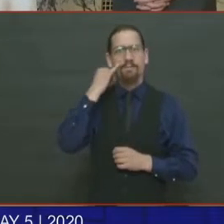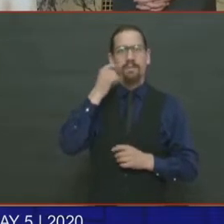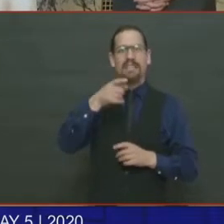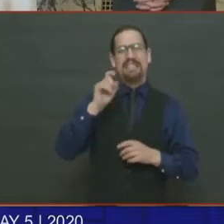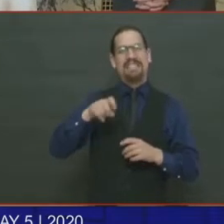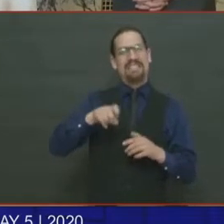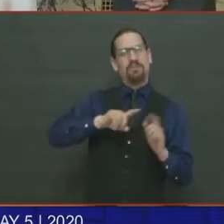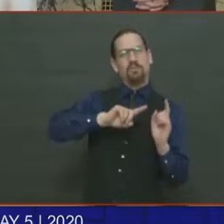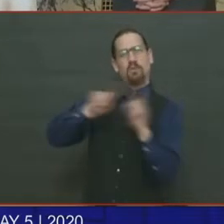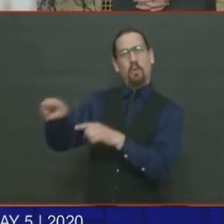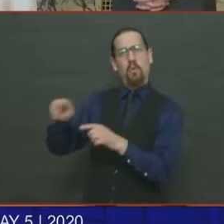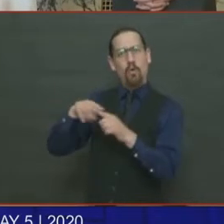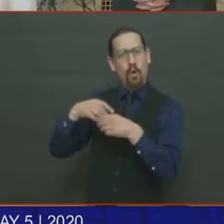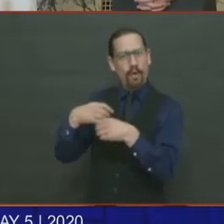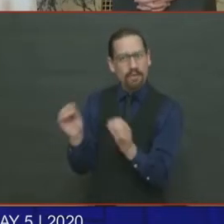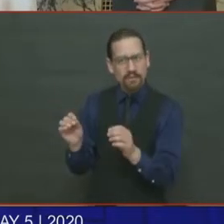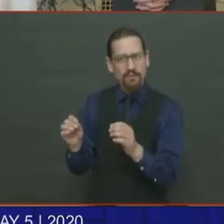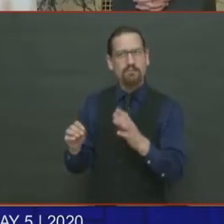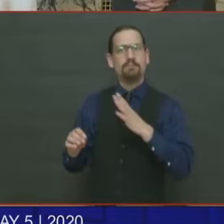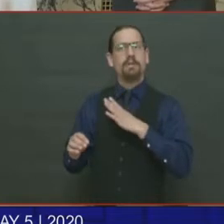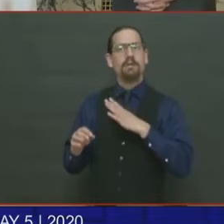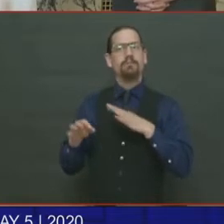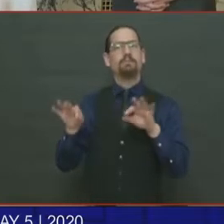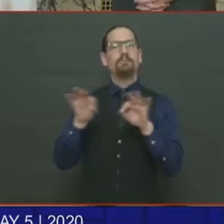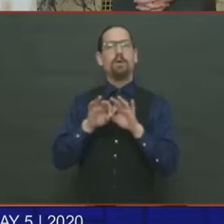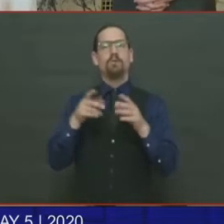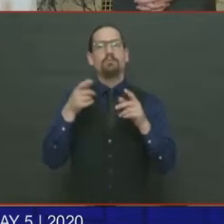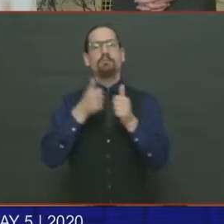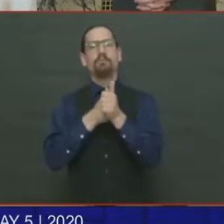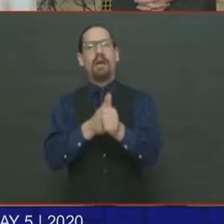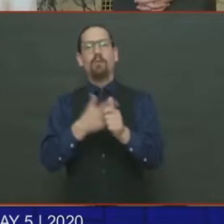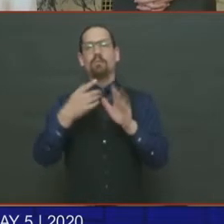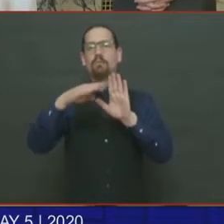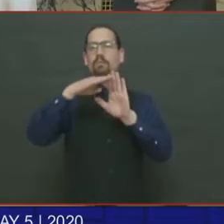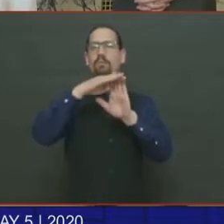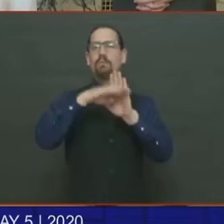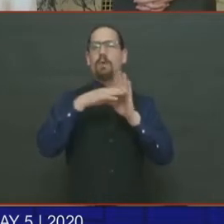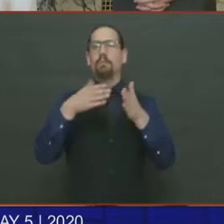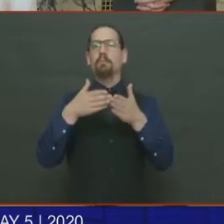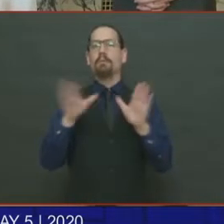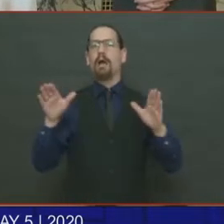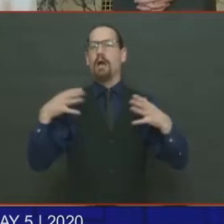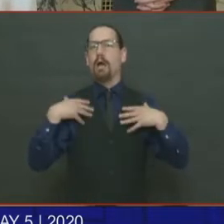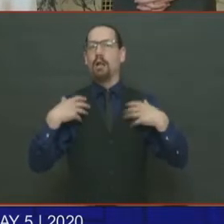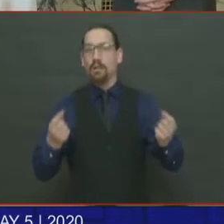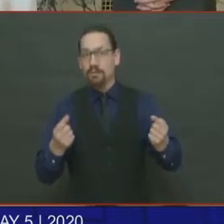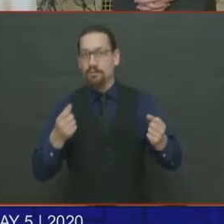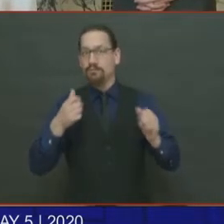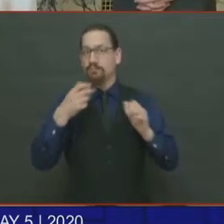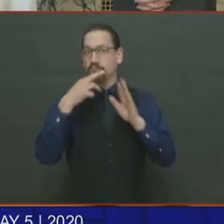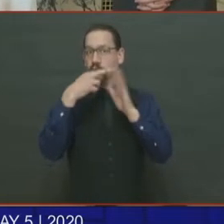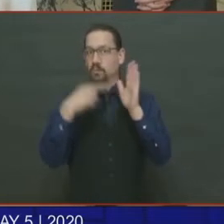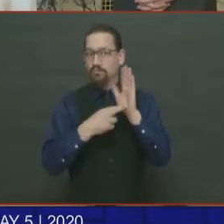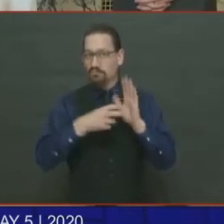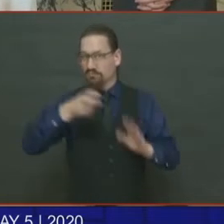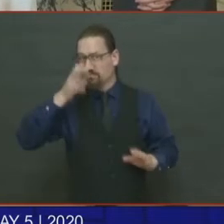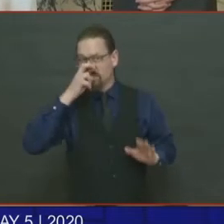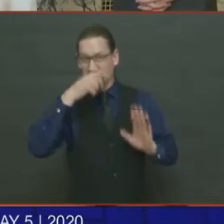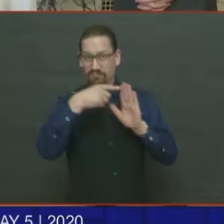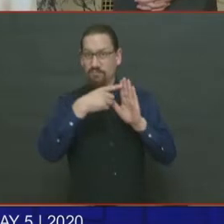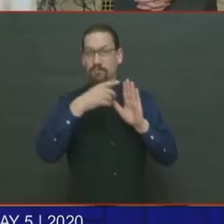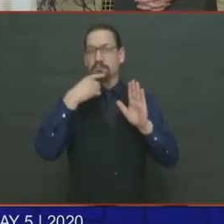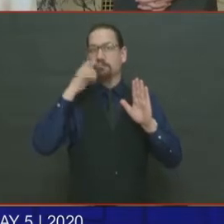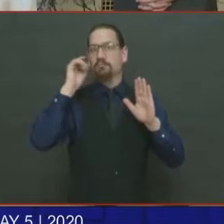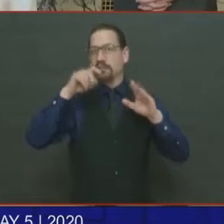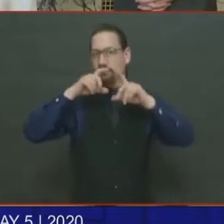health guidance. Everybody will have to wear a face covering. It'll be provided to them if they can't get one. We all have to